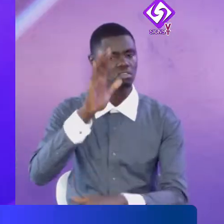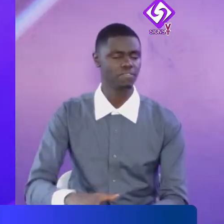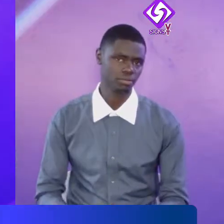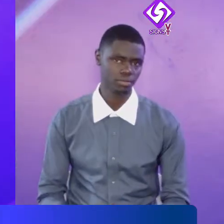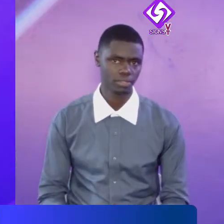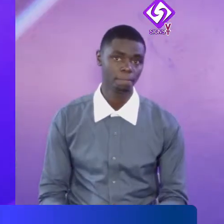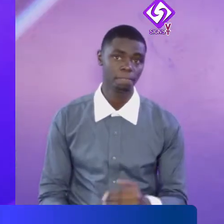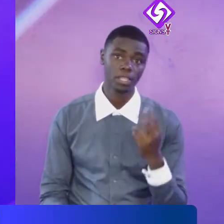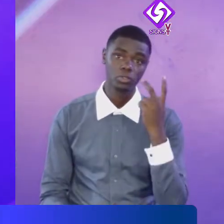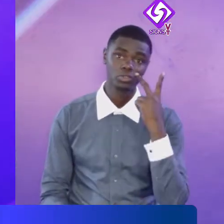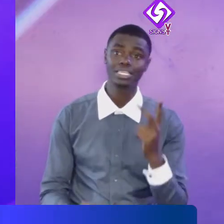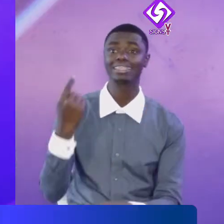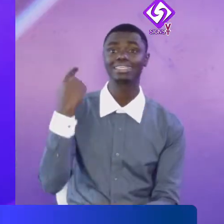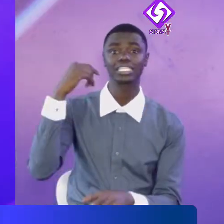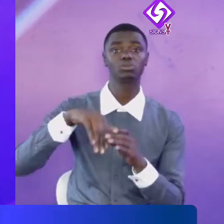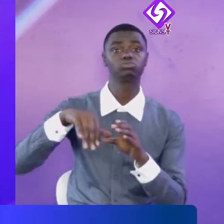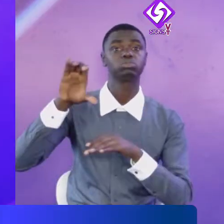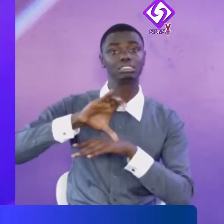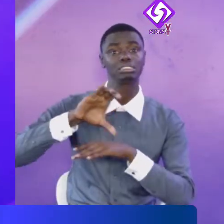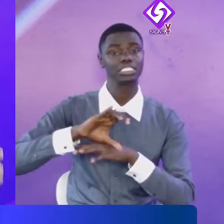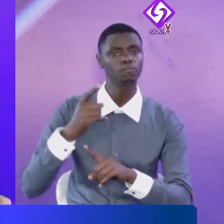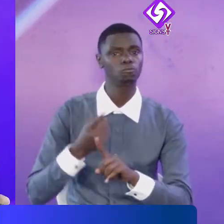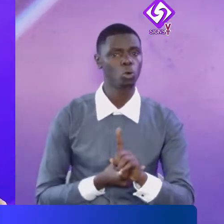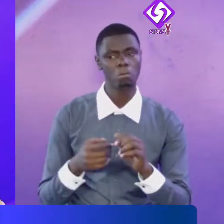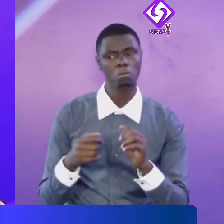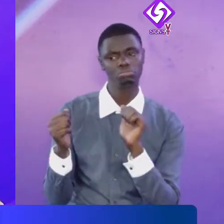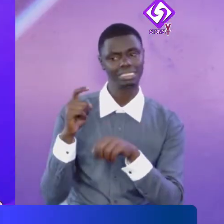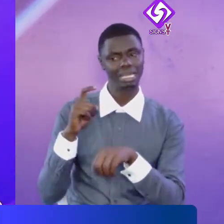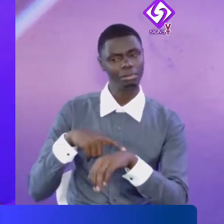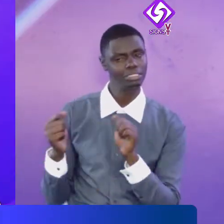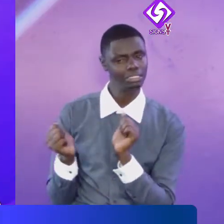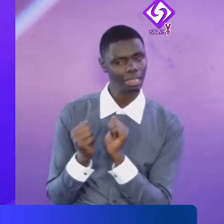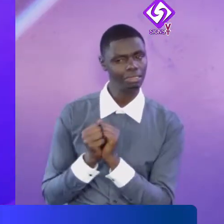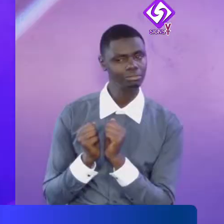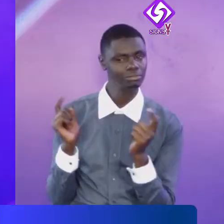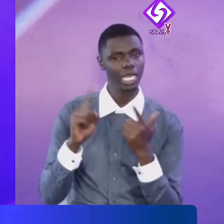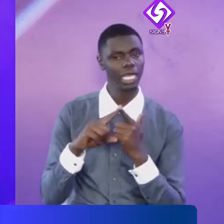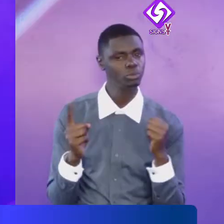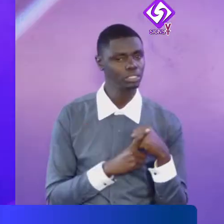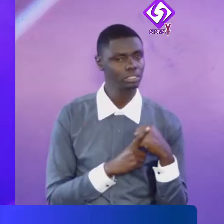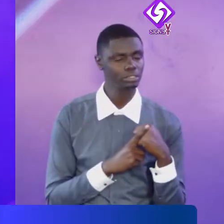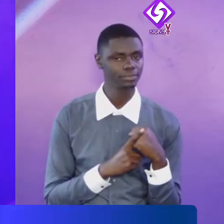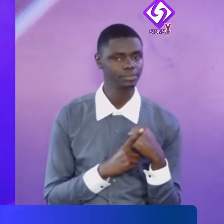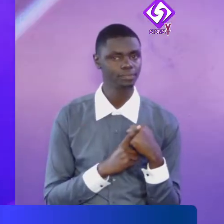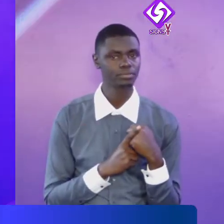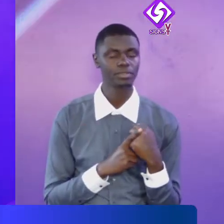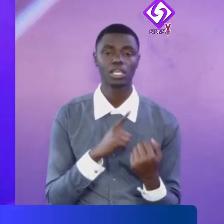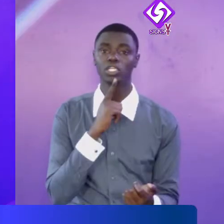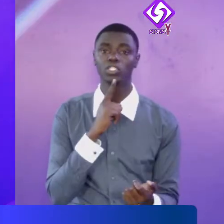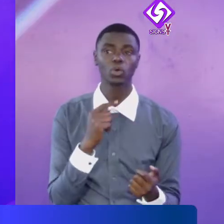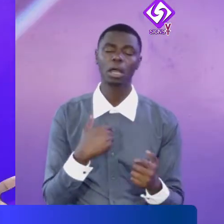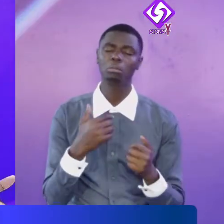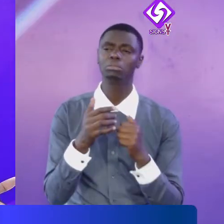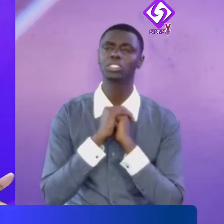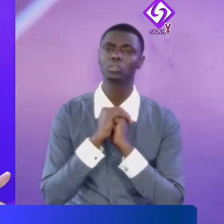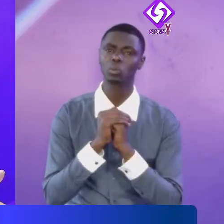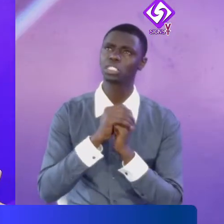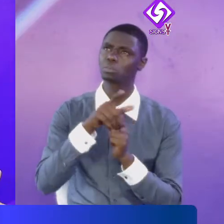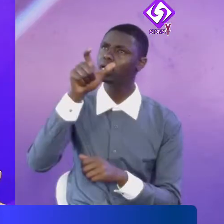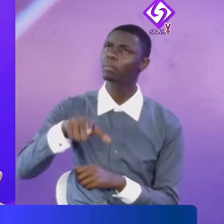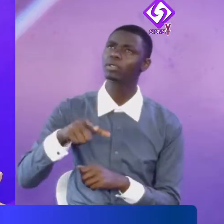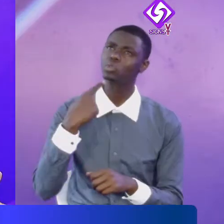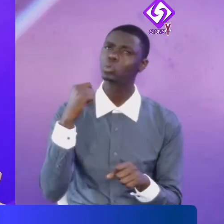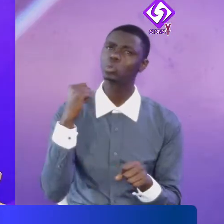know, yesterday I was in church from 10 to 6. So I'm worshiping someone who can help